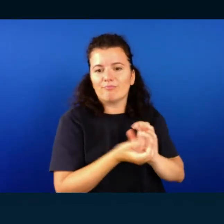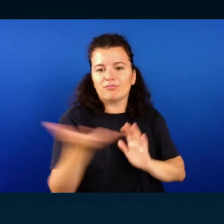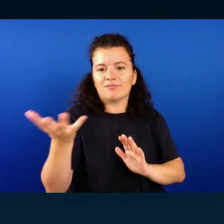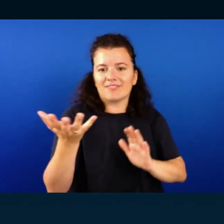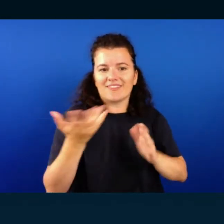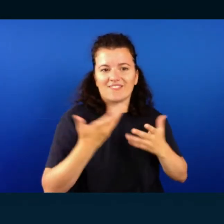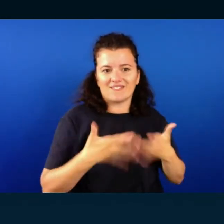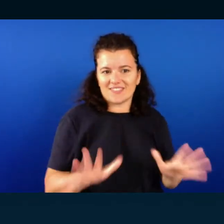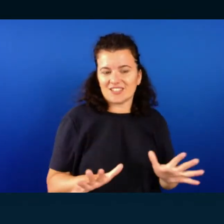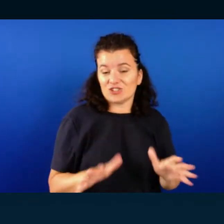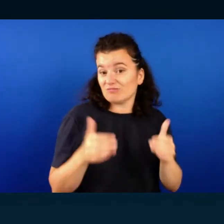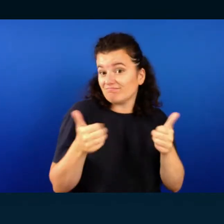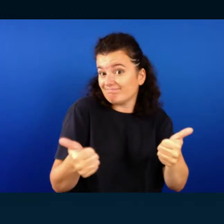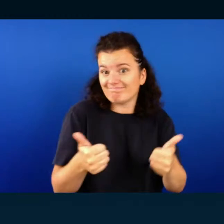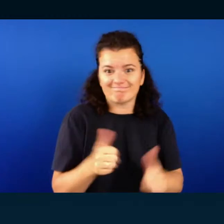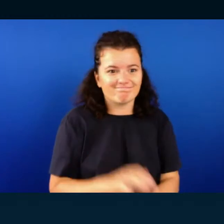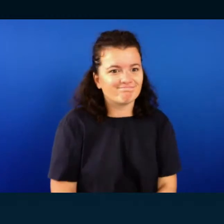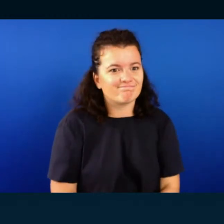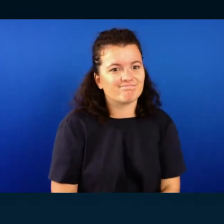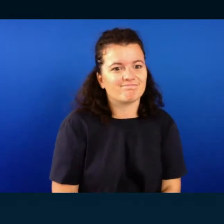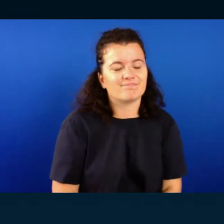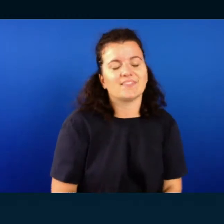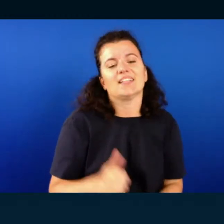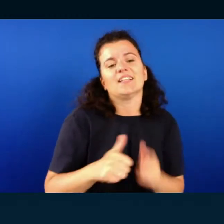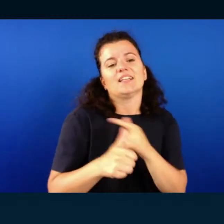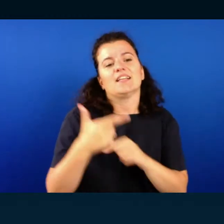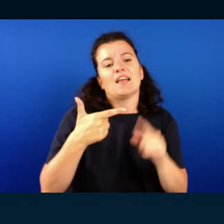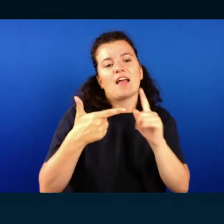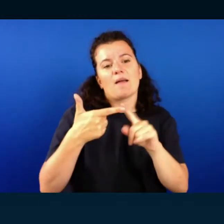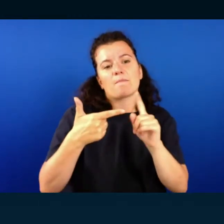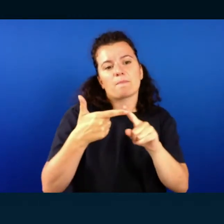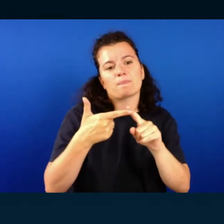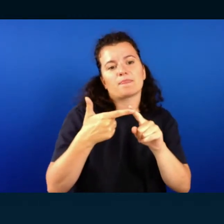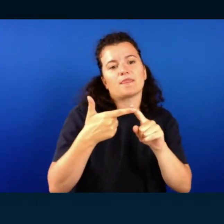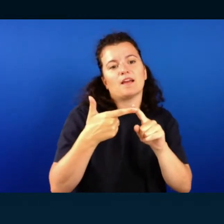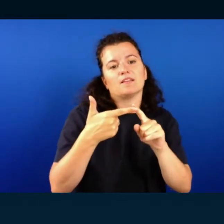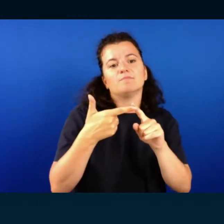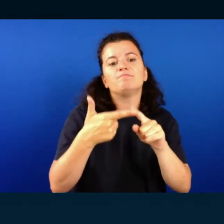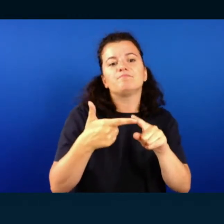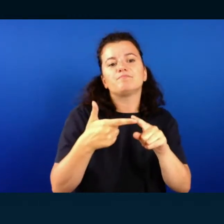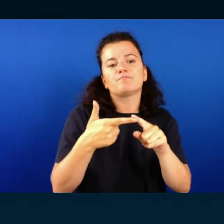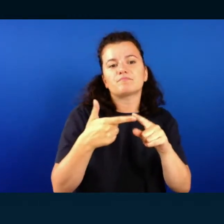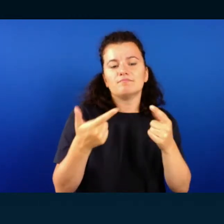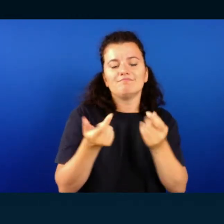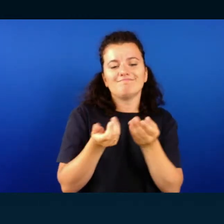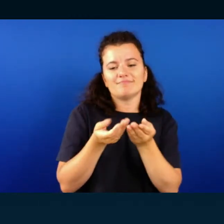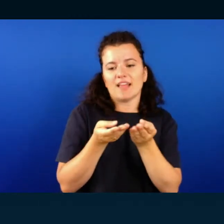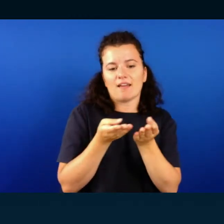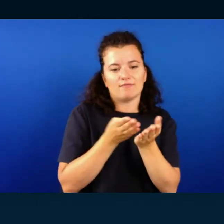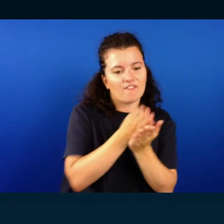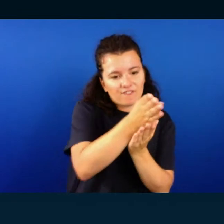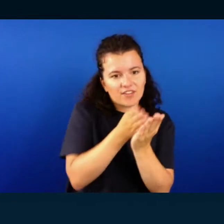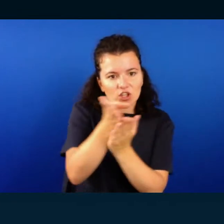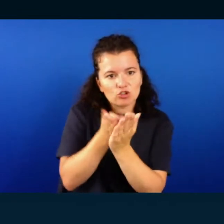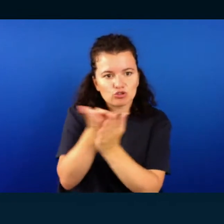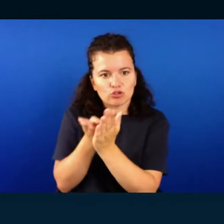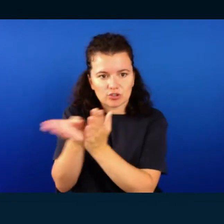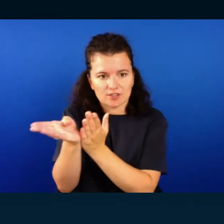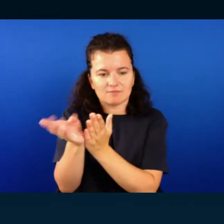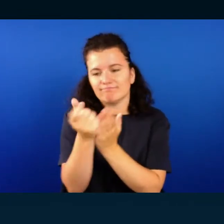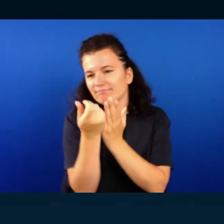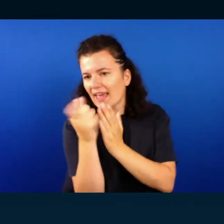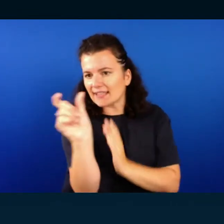So another really cool thing is extended features. So there's a lot of support for things like Azure